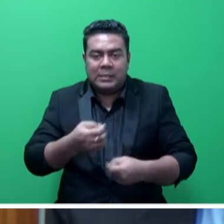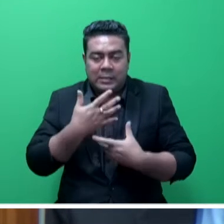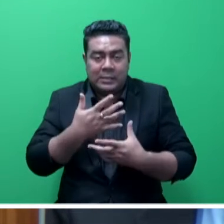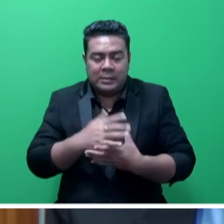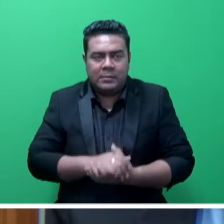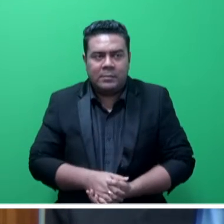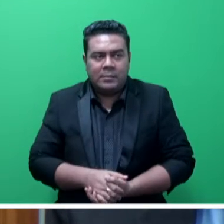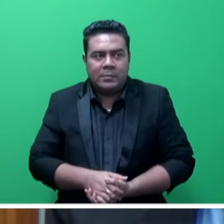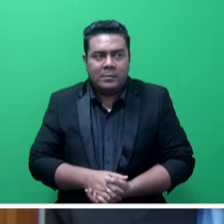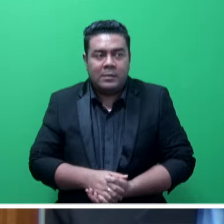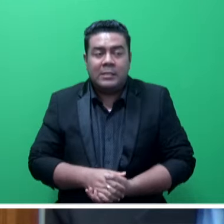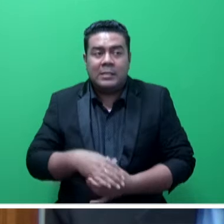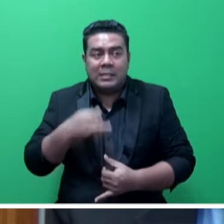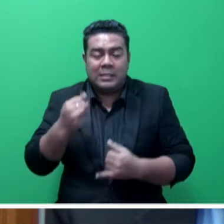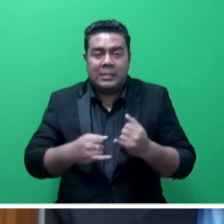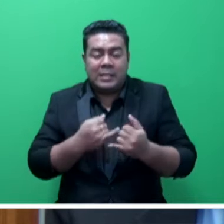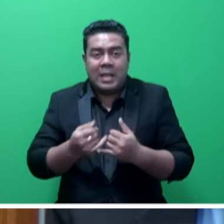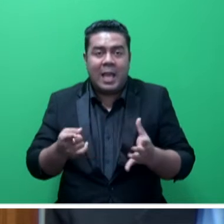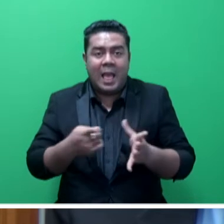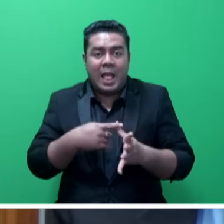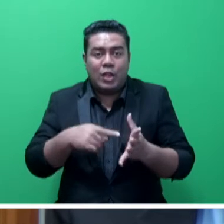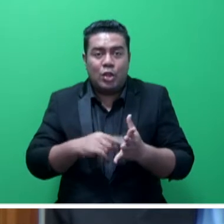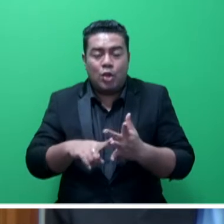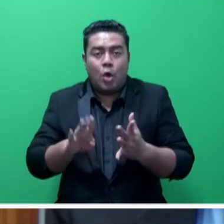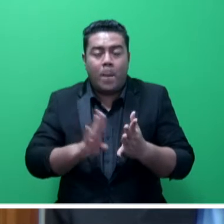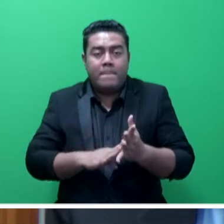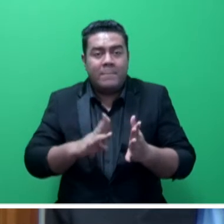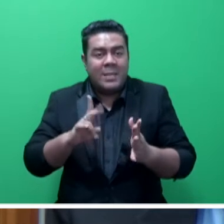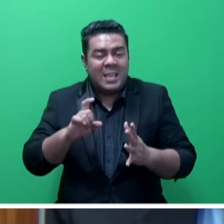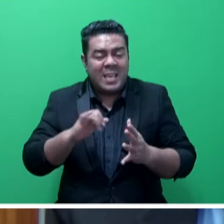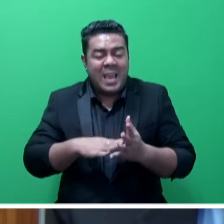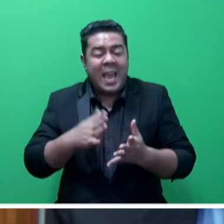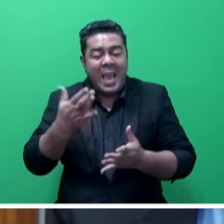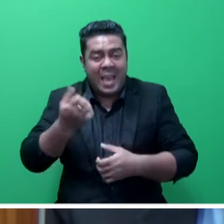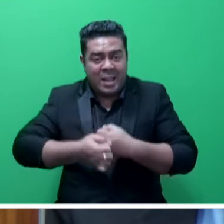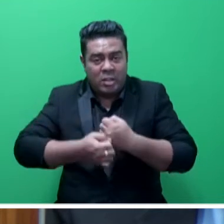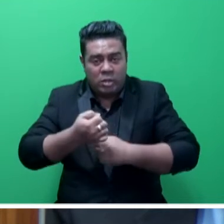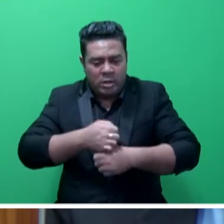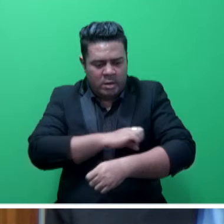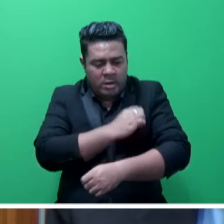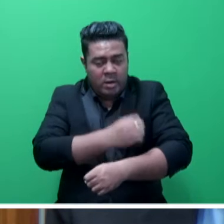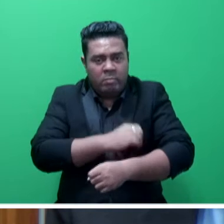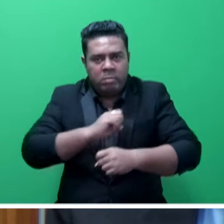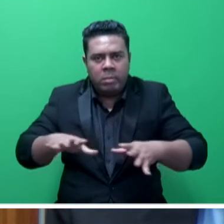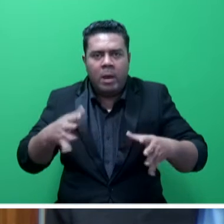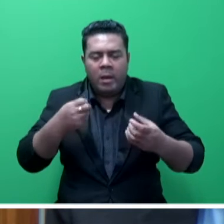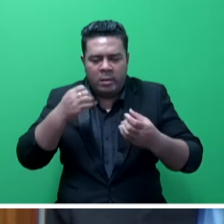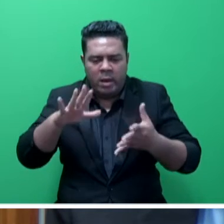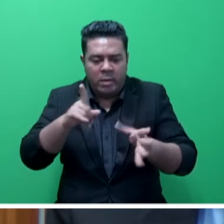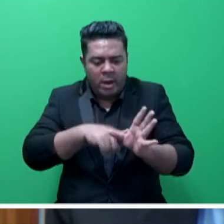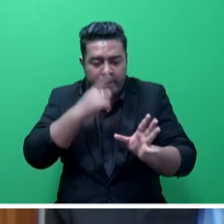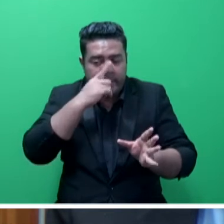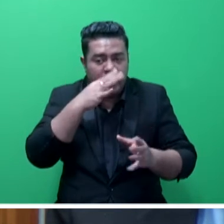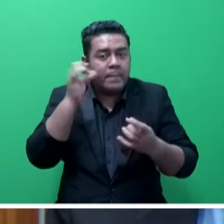the International Atomic Energy and also the director at AIMS have indicated that in young people it